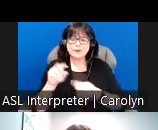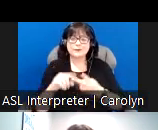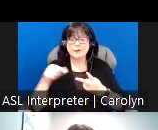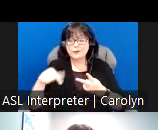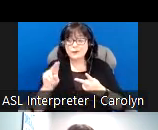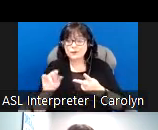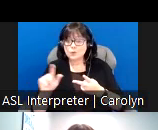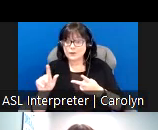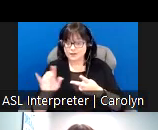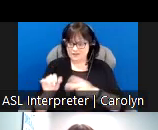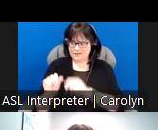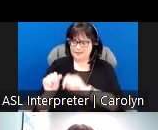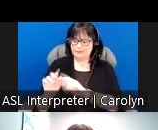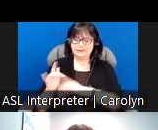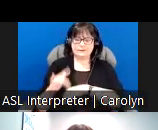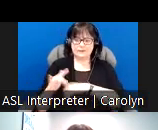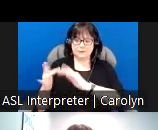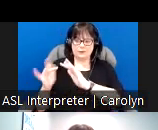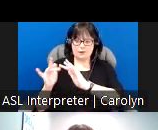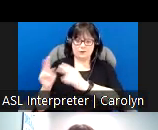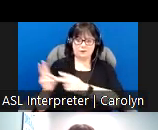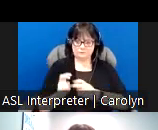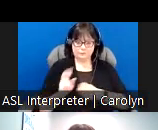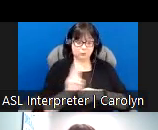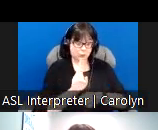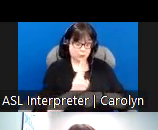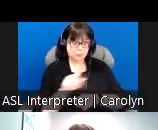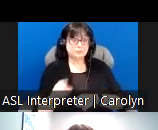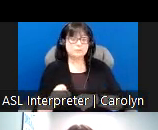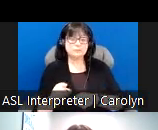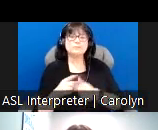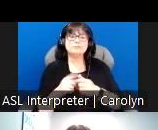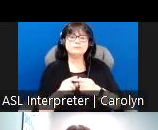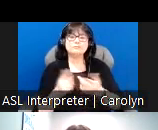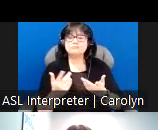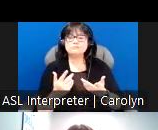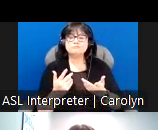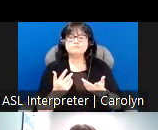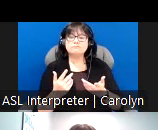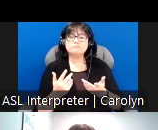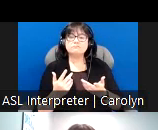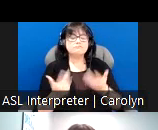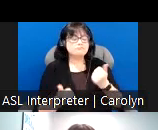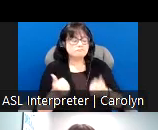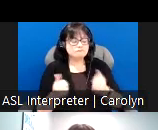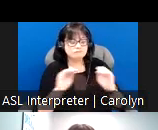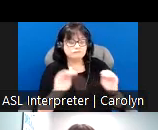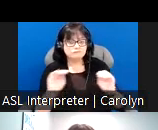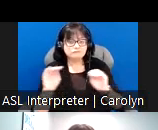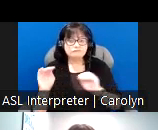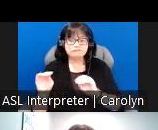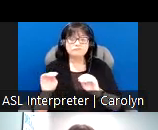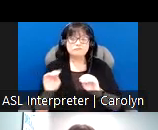And then it is, they use it to coordinate selective practice. When the instructor feels that they